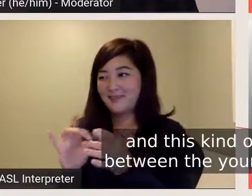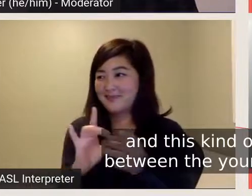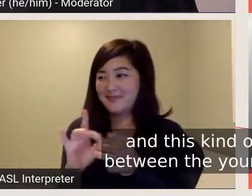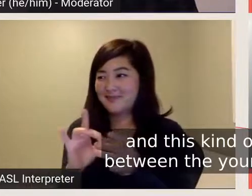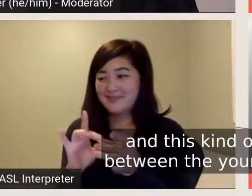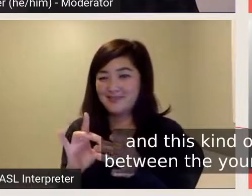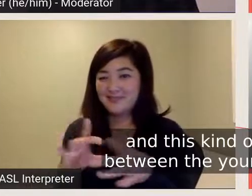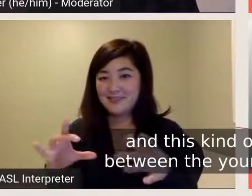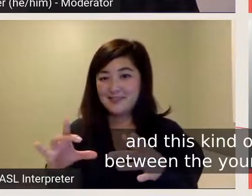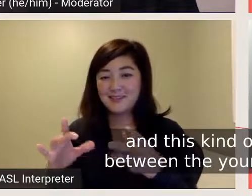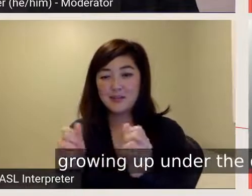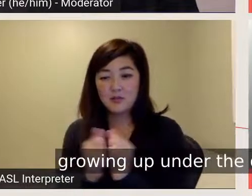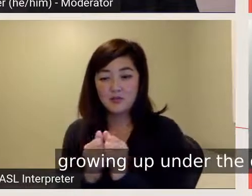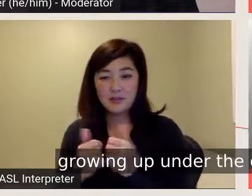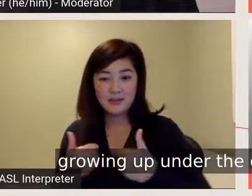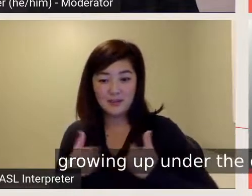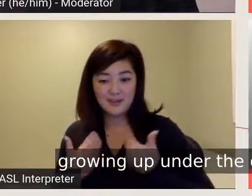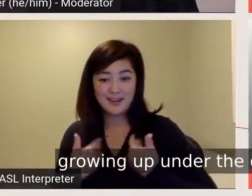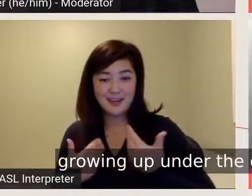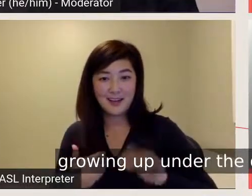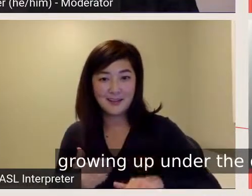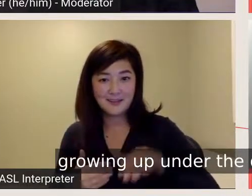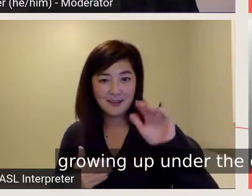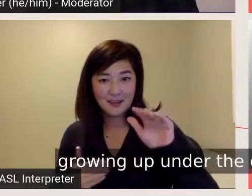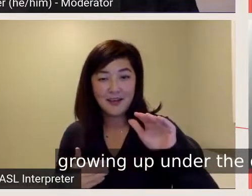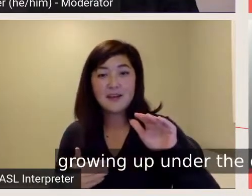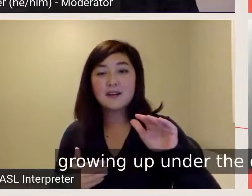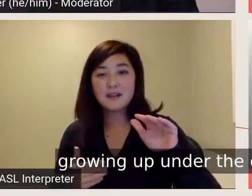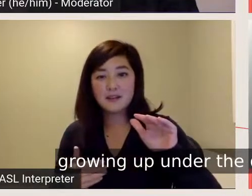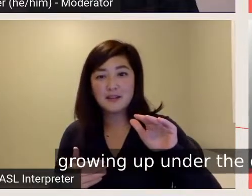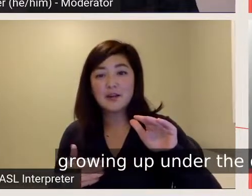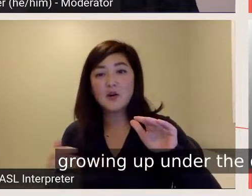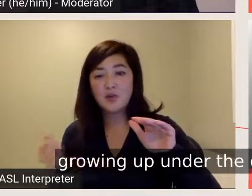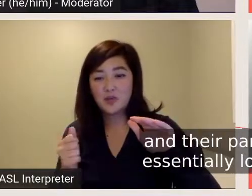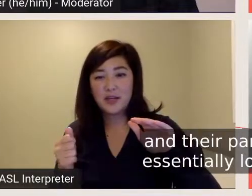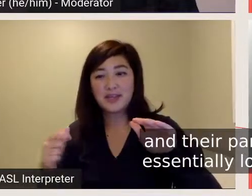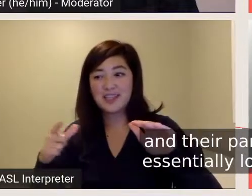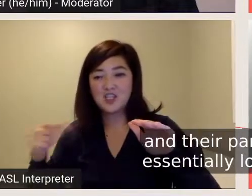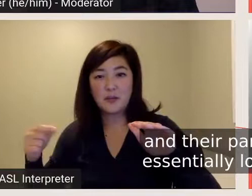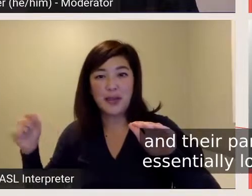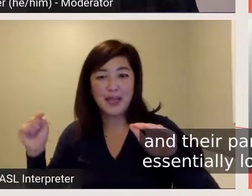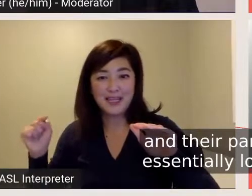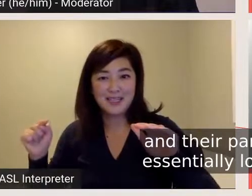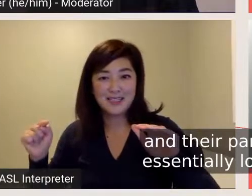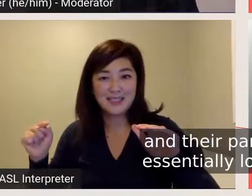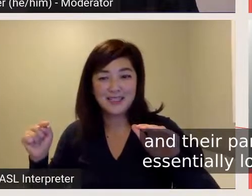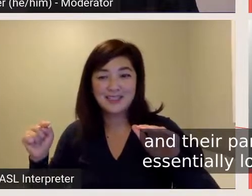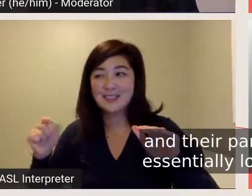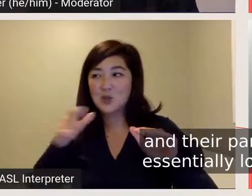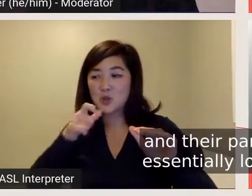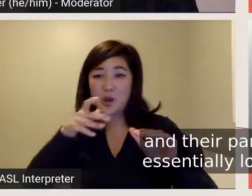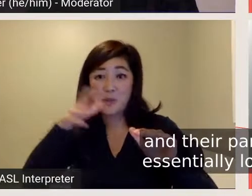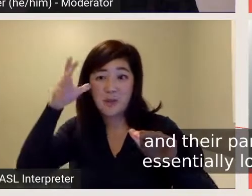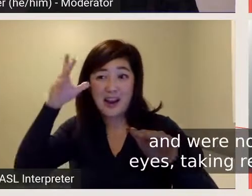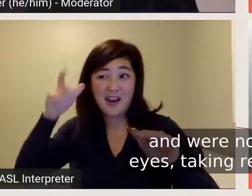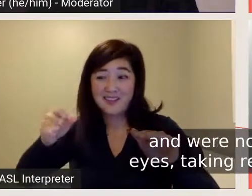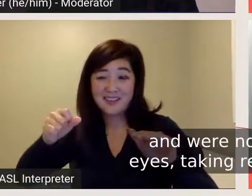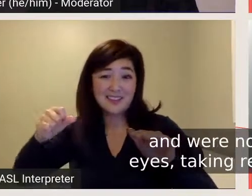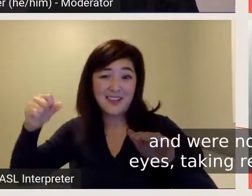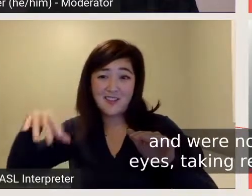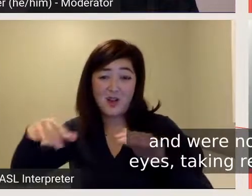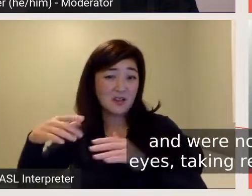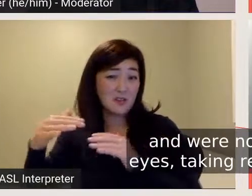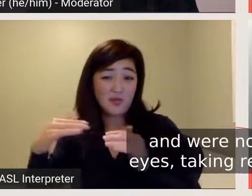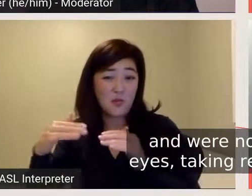between the young generations growing up under the occupation of Japan and their parents, who essentially lost the war and were